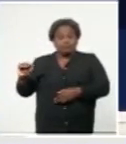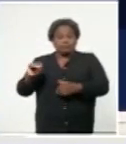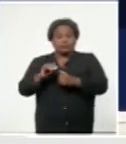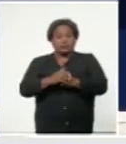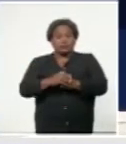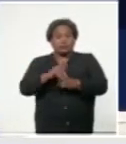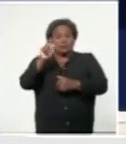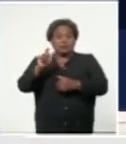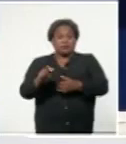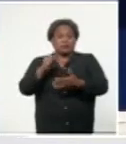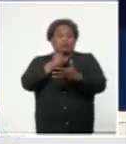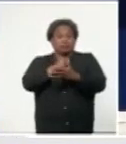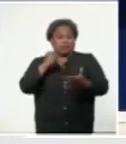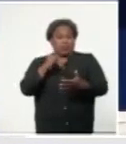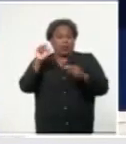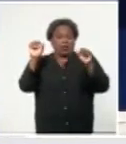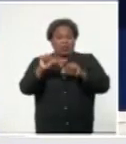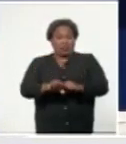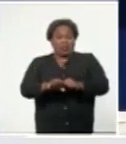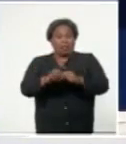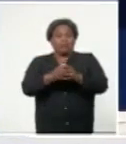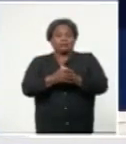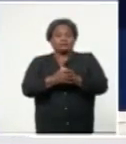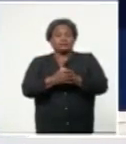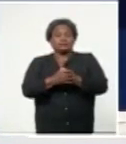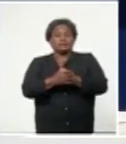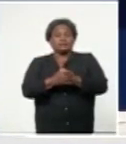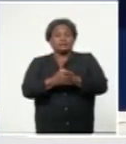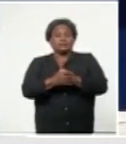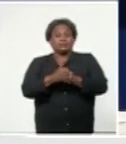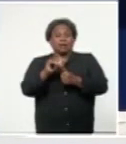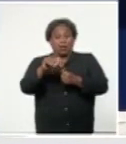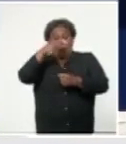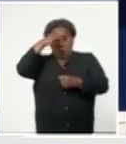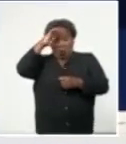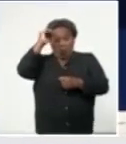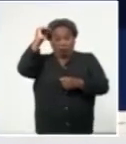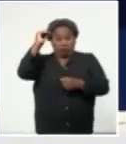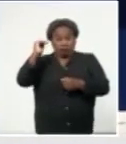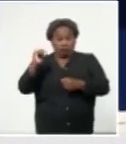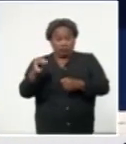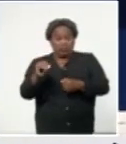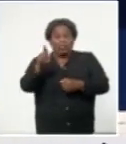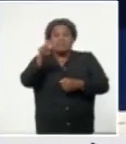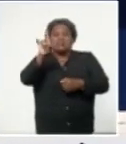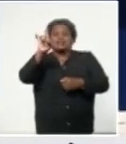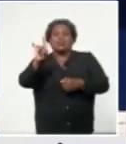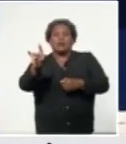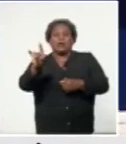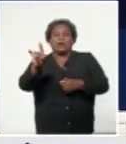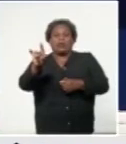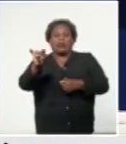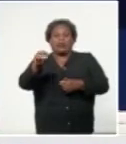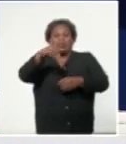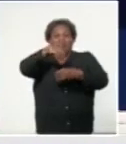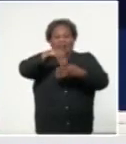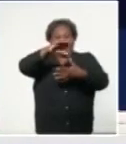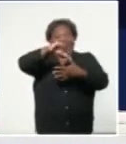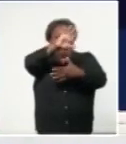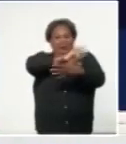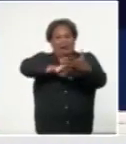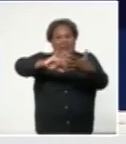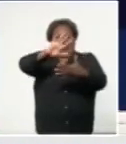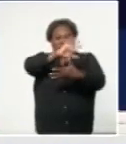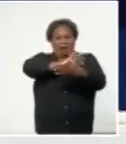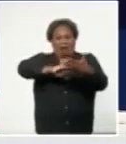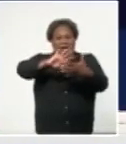the 99th place in the list of countries of the world reporting cases of COVID-19.